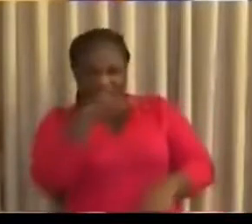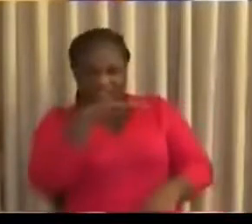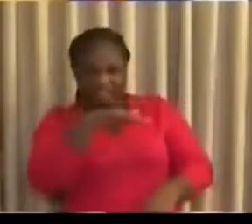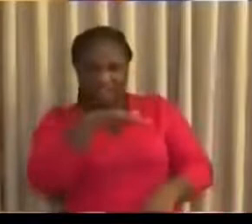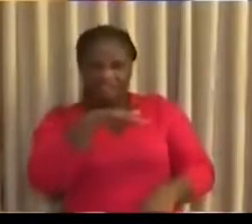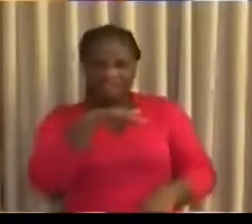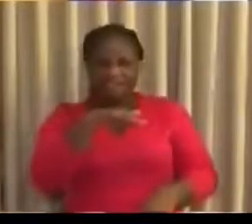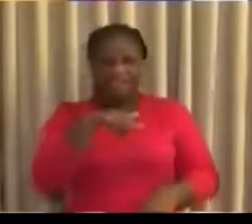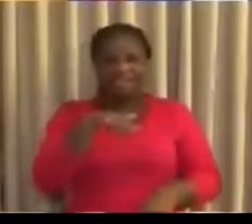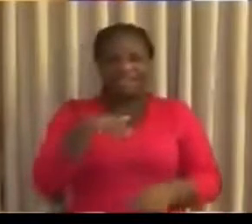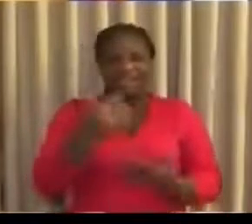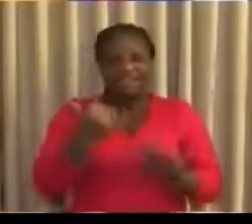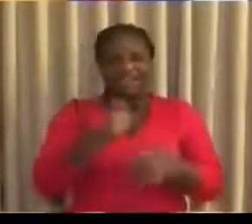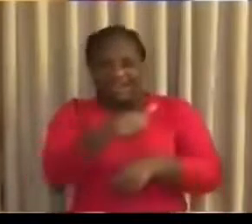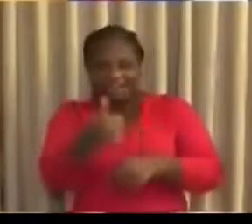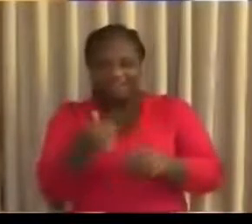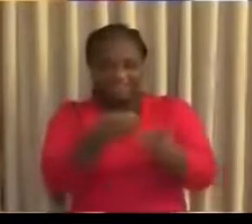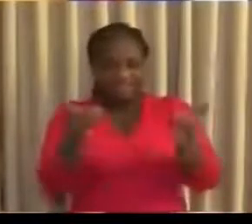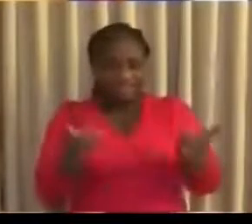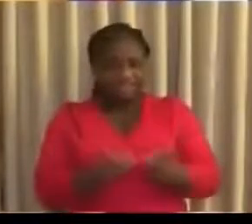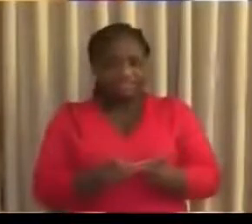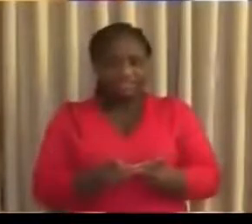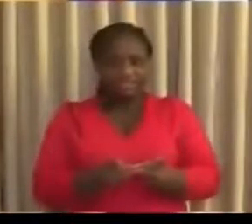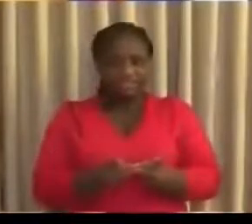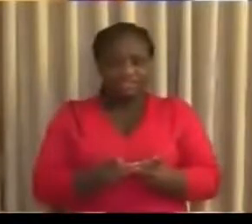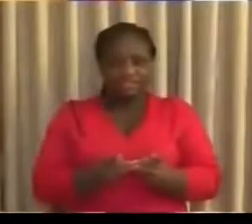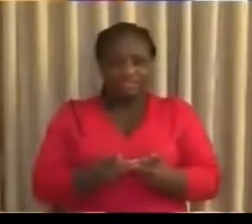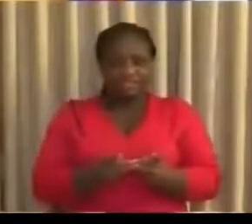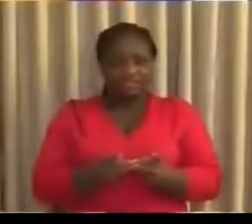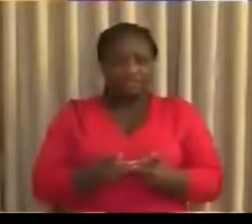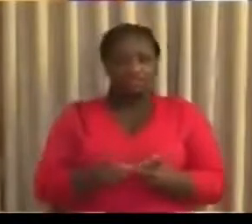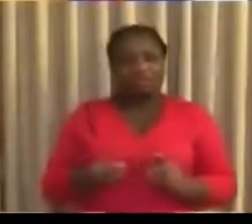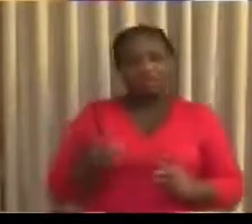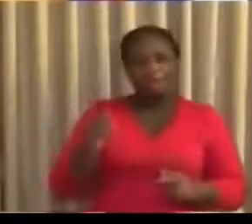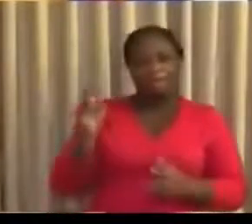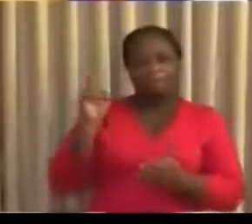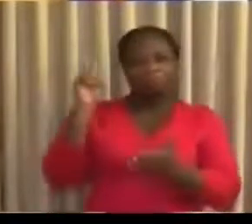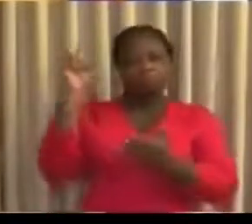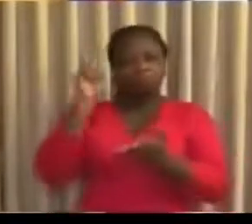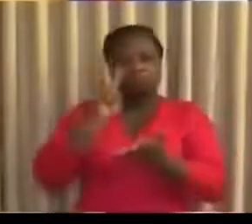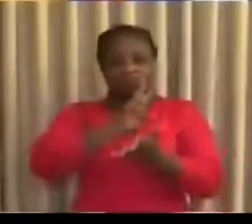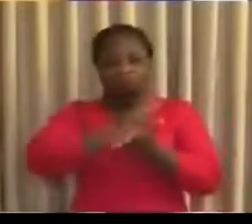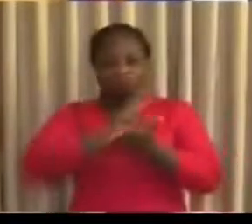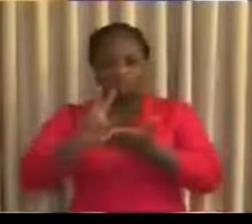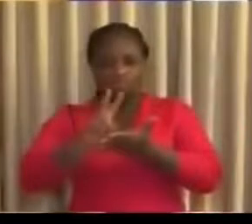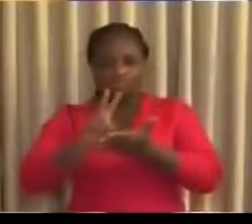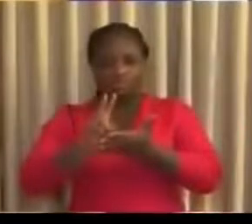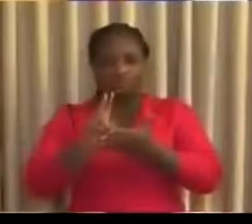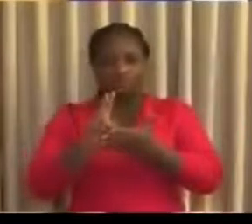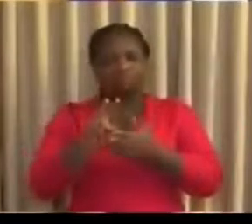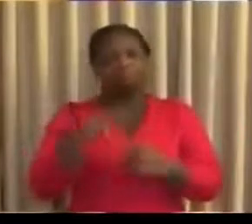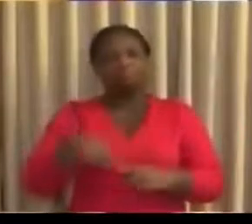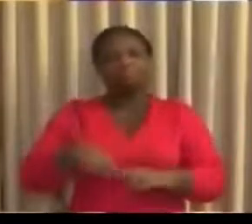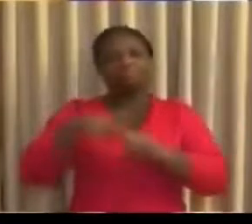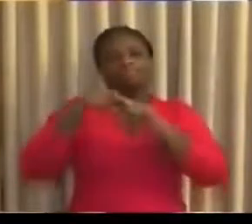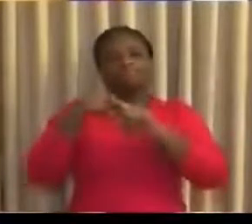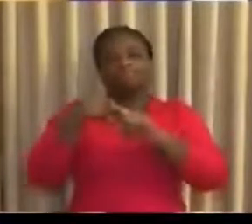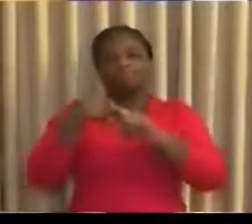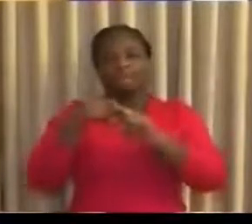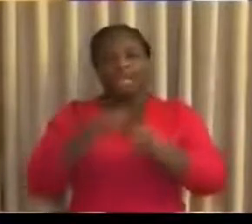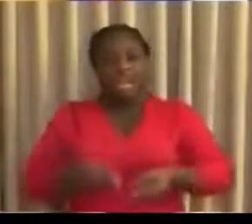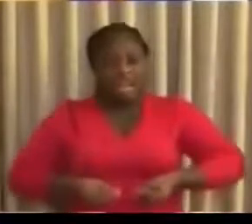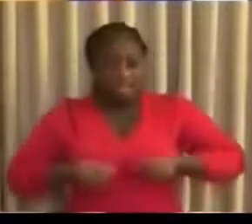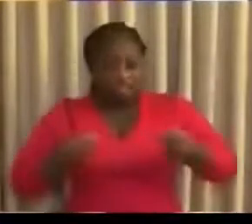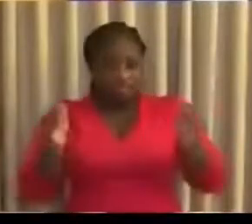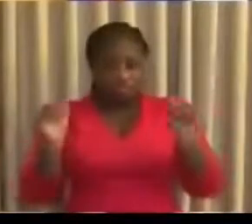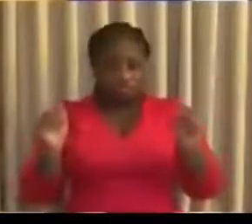for a period of 2 weeks, subject to review. It'll give us the opportunity to try to halt